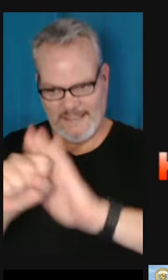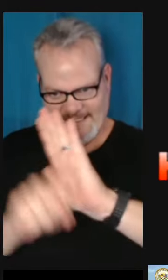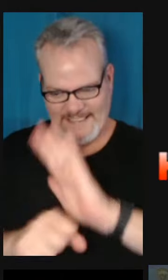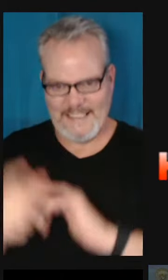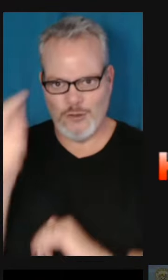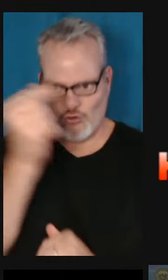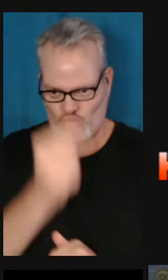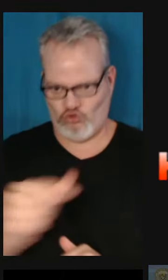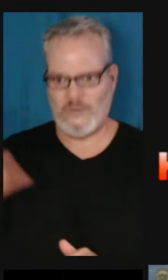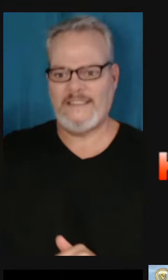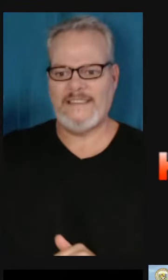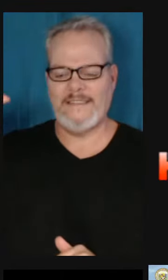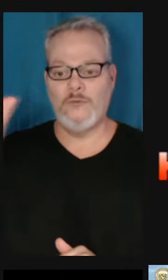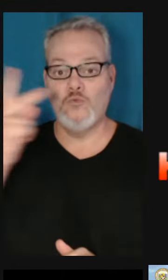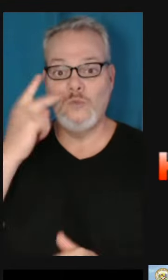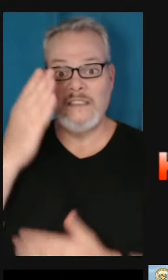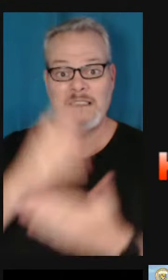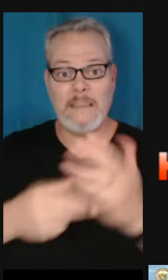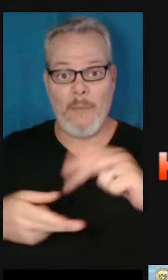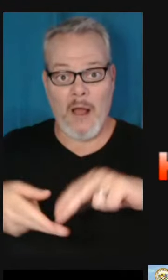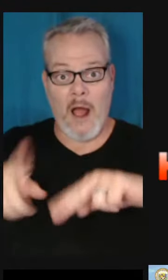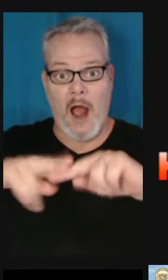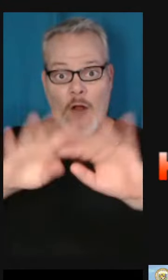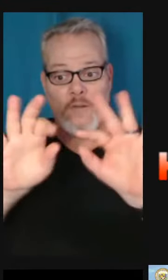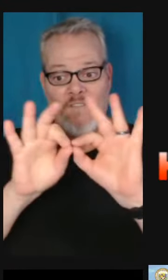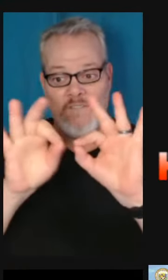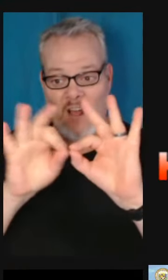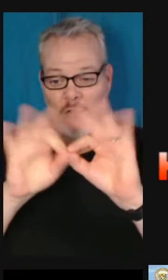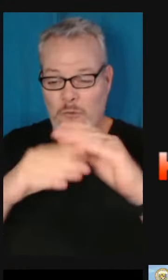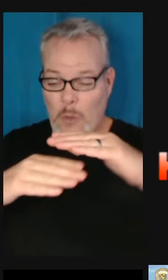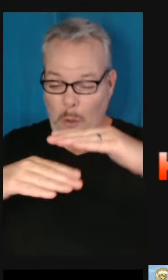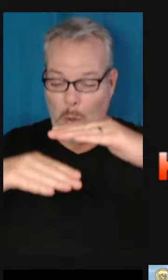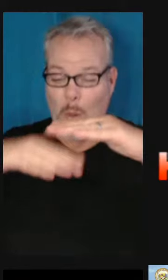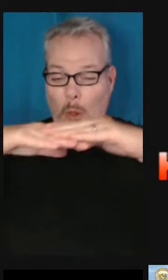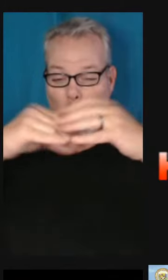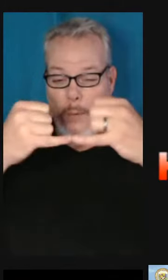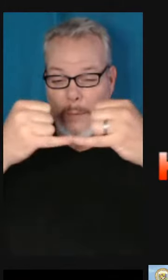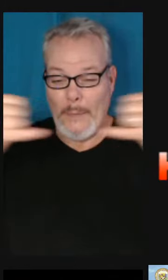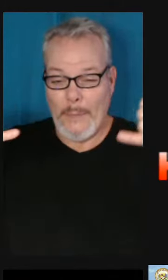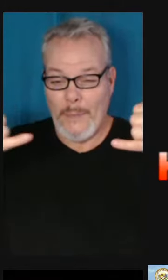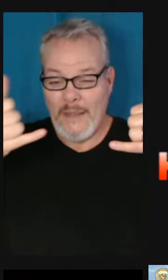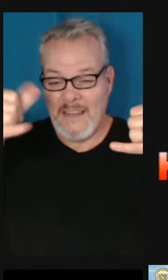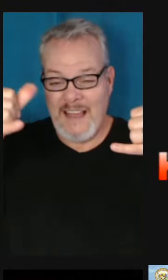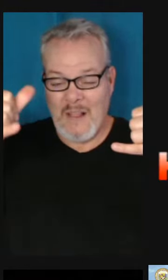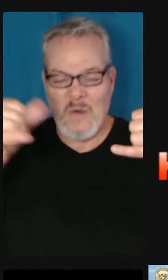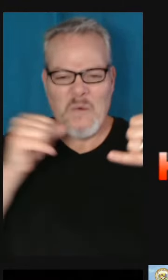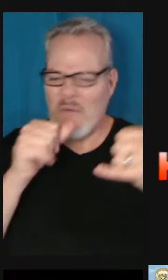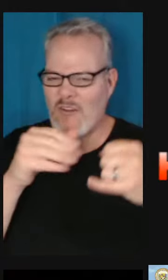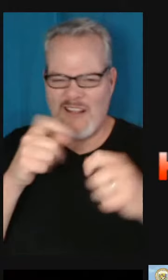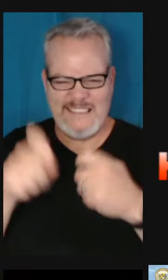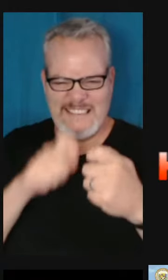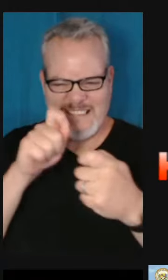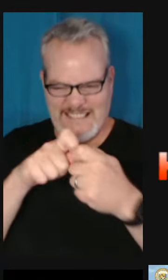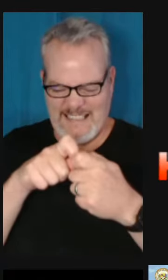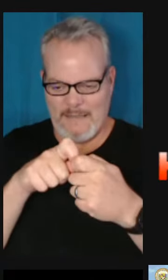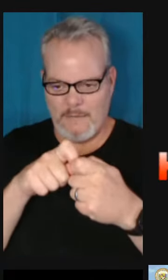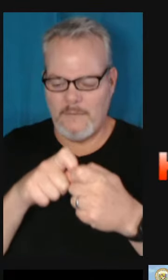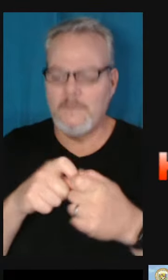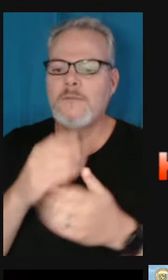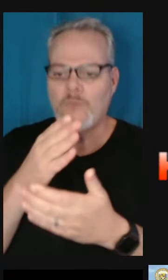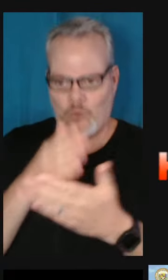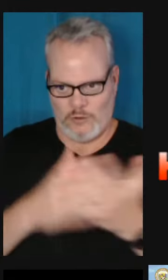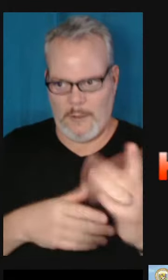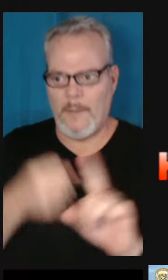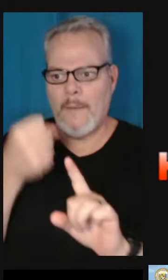higher values, getting close to the threshold of yellow, but not quite. So certainly there is impact. It's